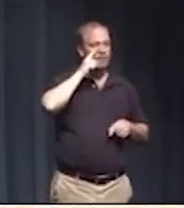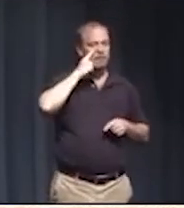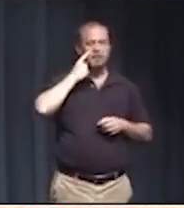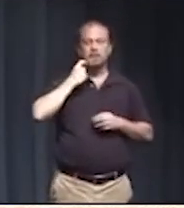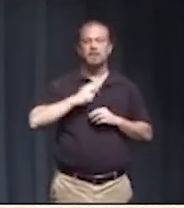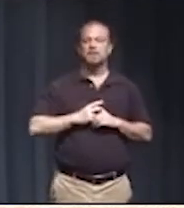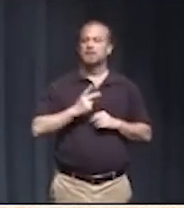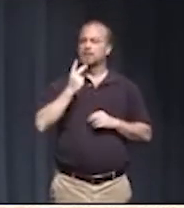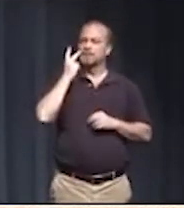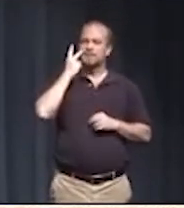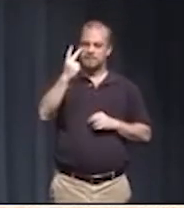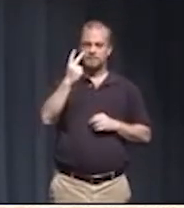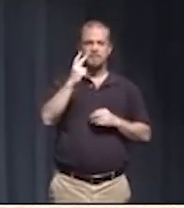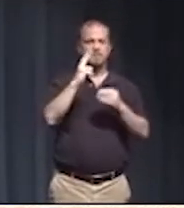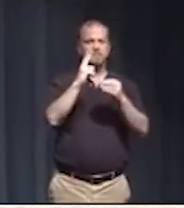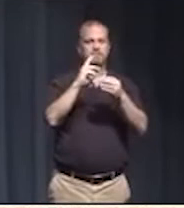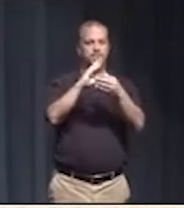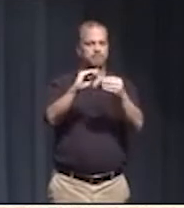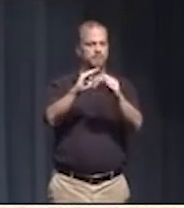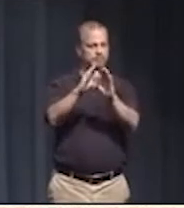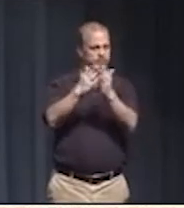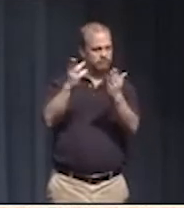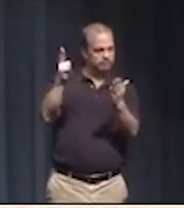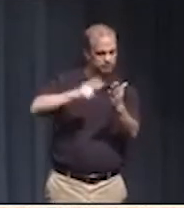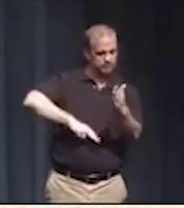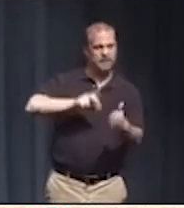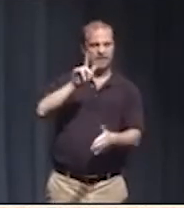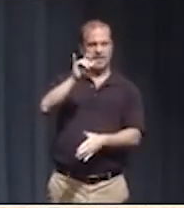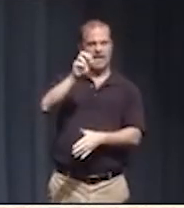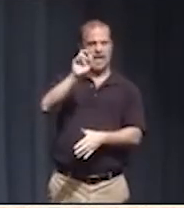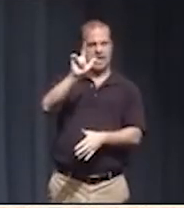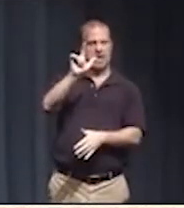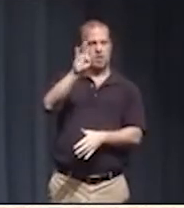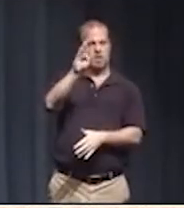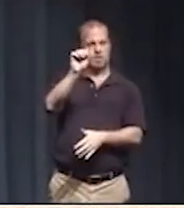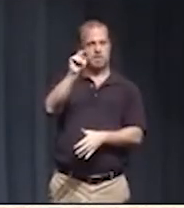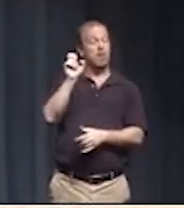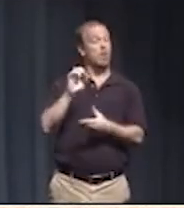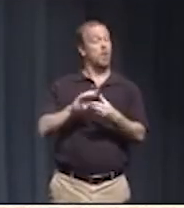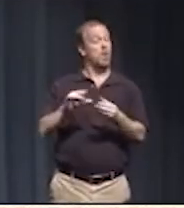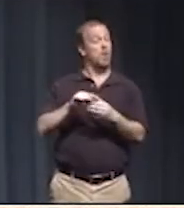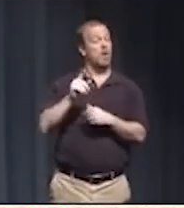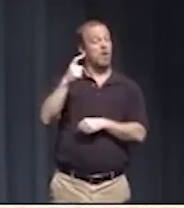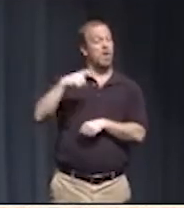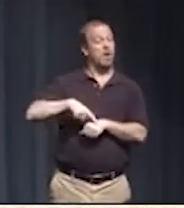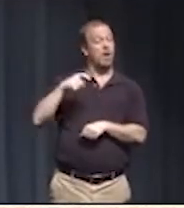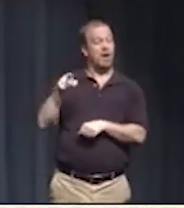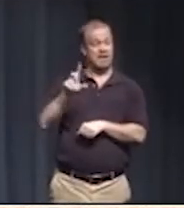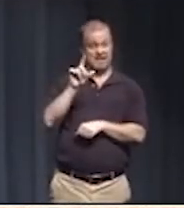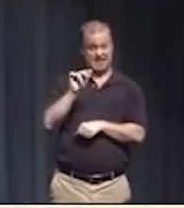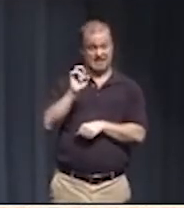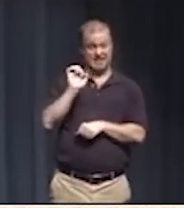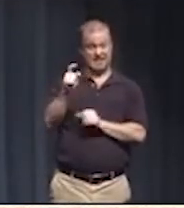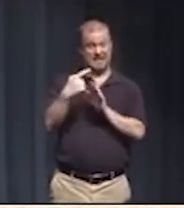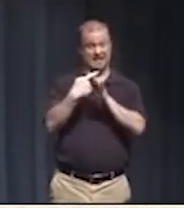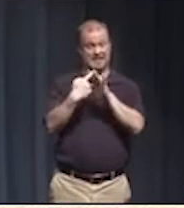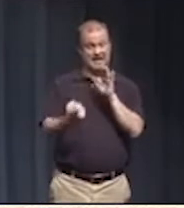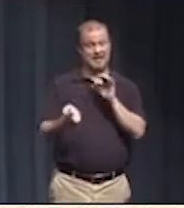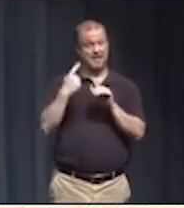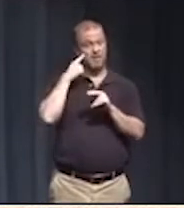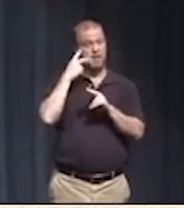in several of the biographies that I've read of him. There is a story that at one point Daniel disappeared for